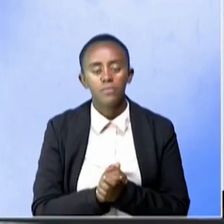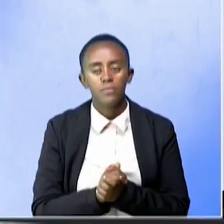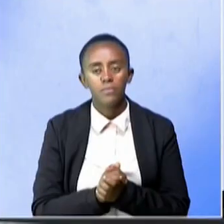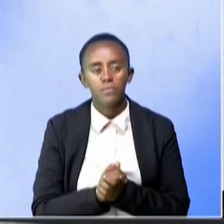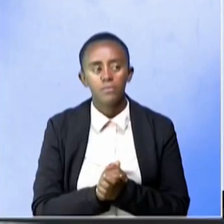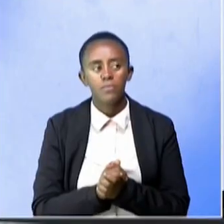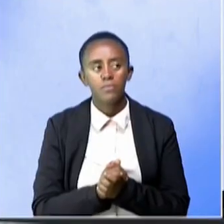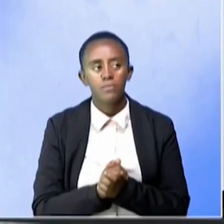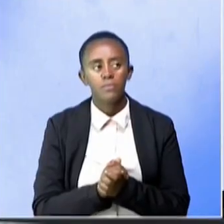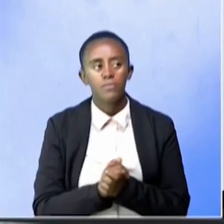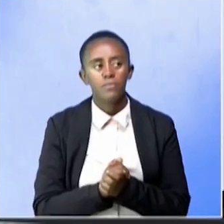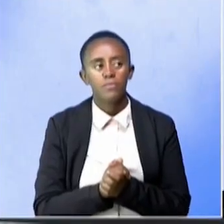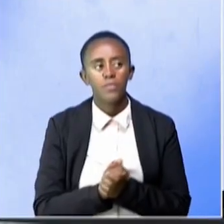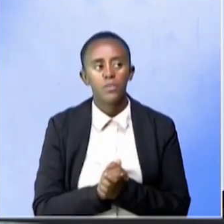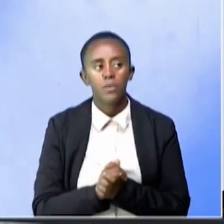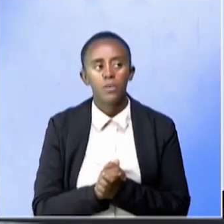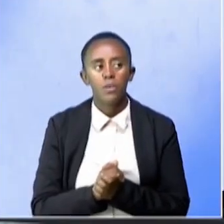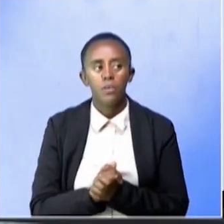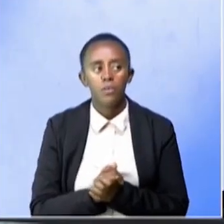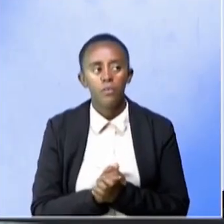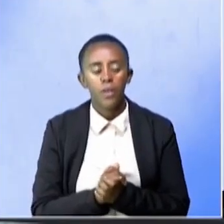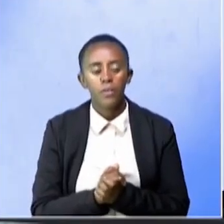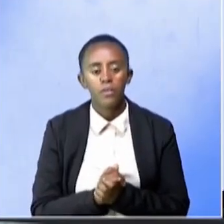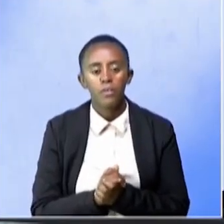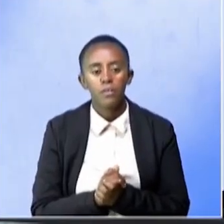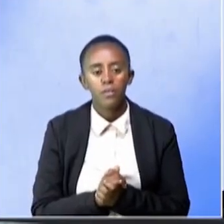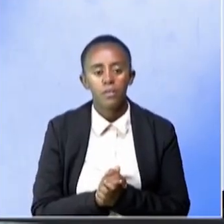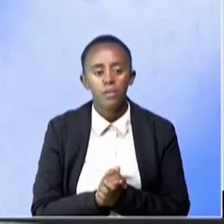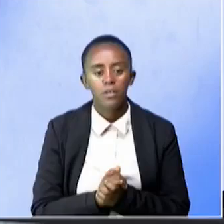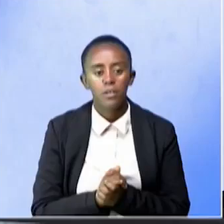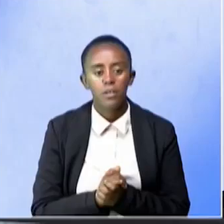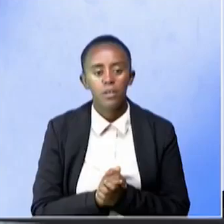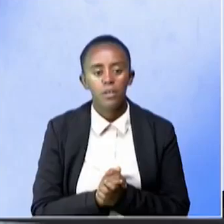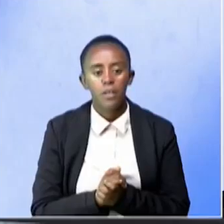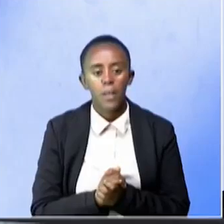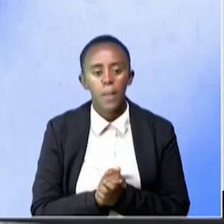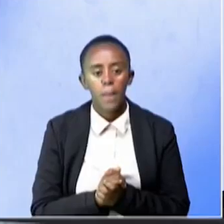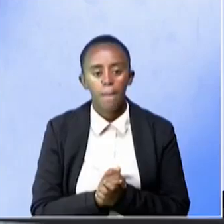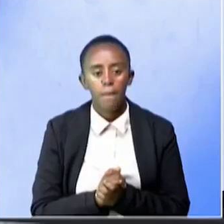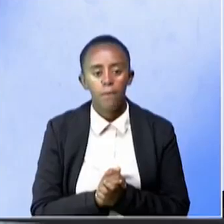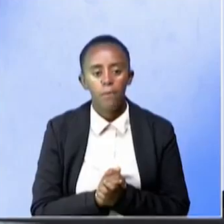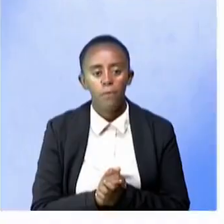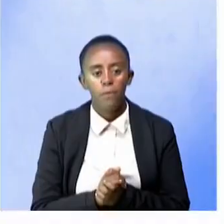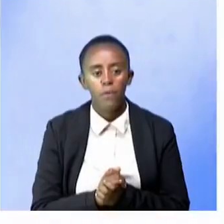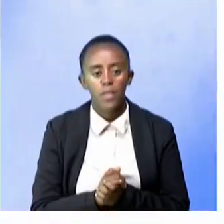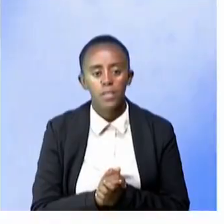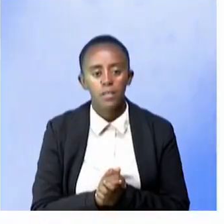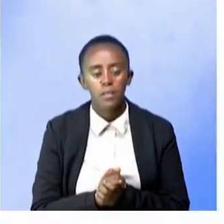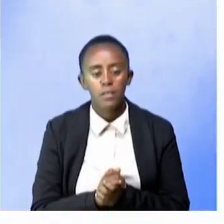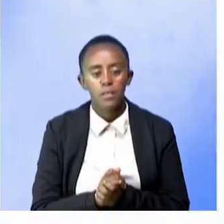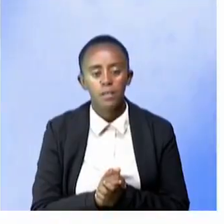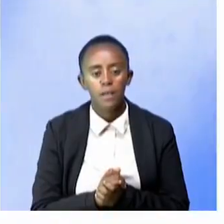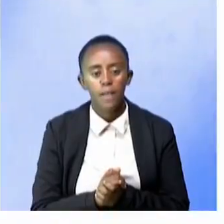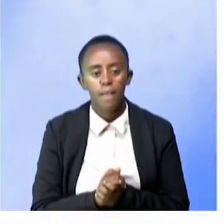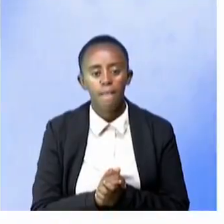Let's go and see some sample examples for each. Very happy, come on. This is an